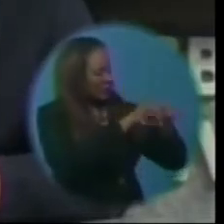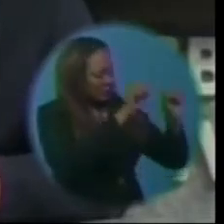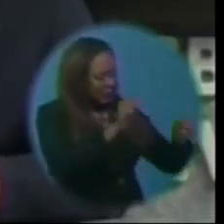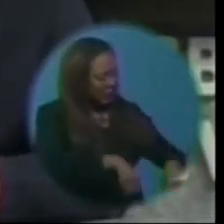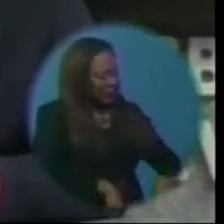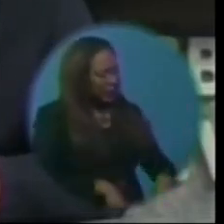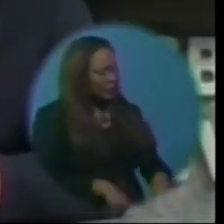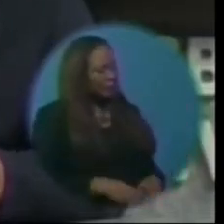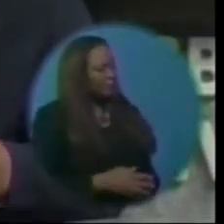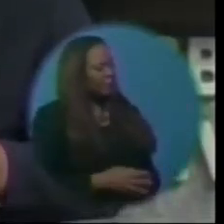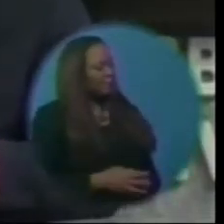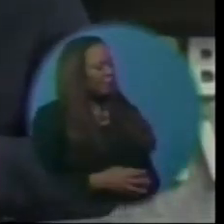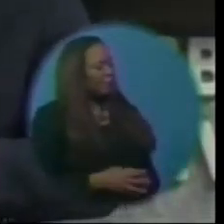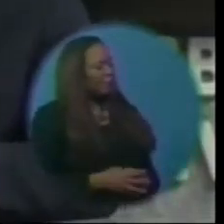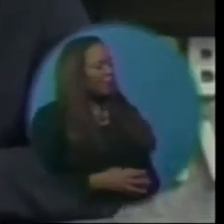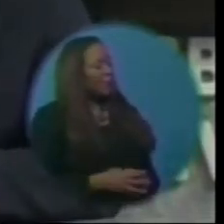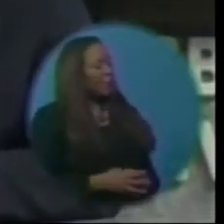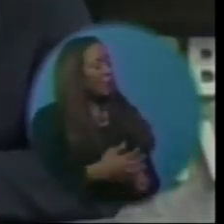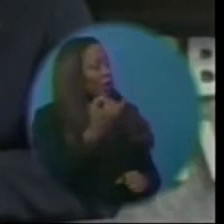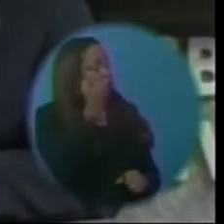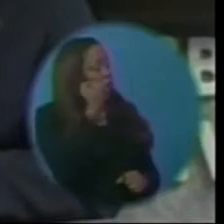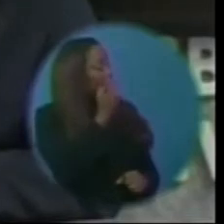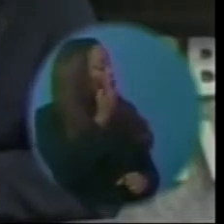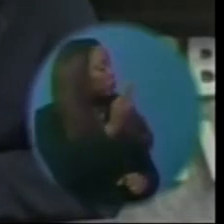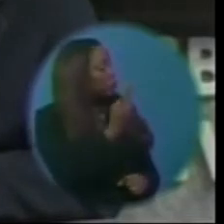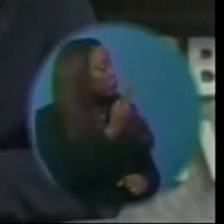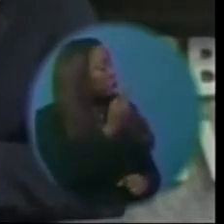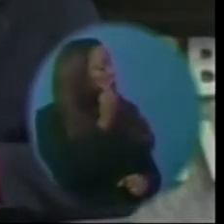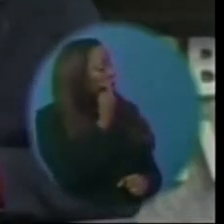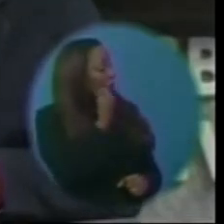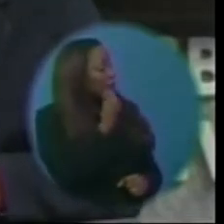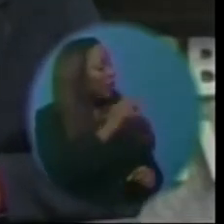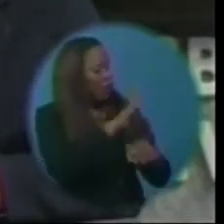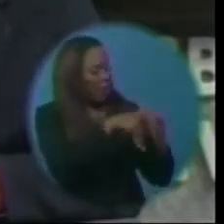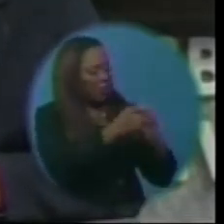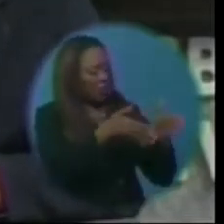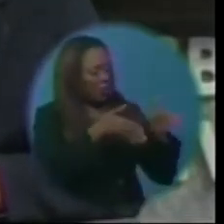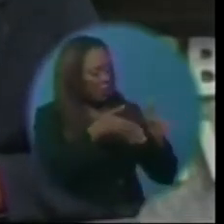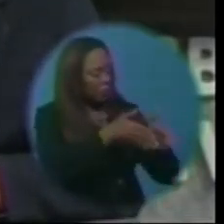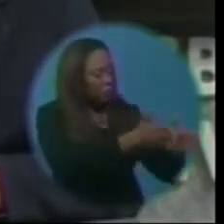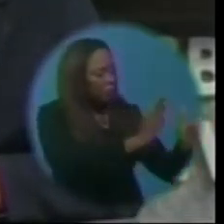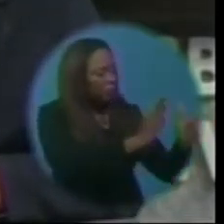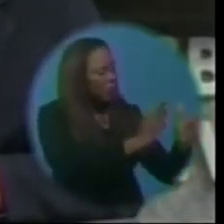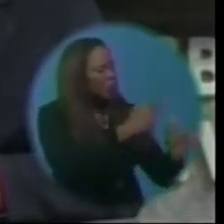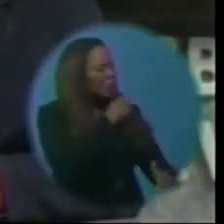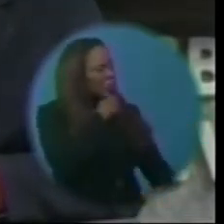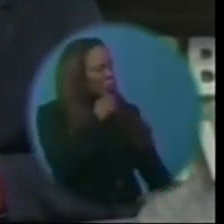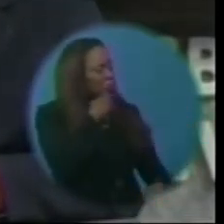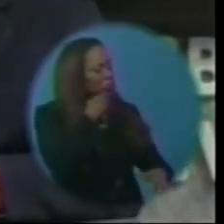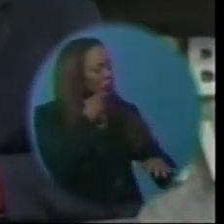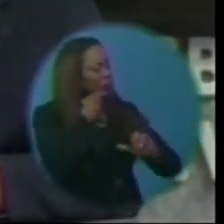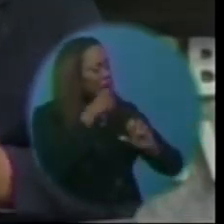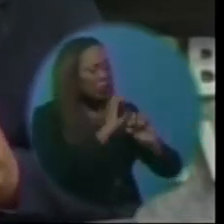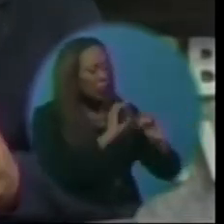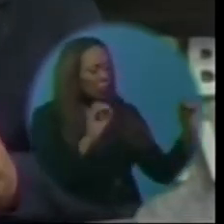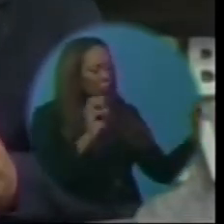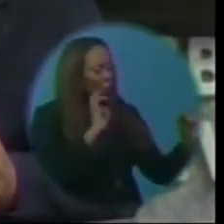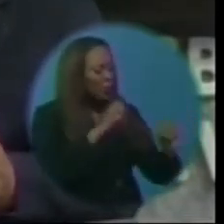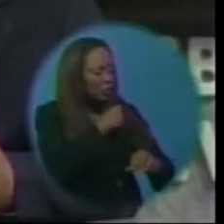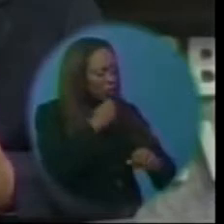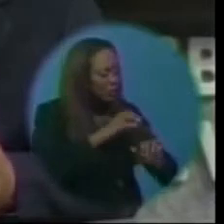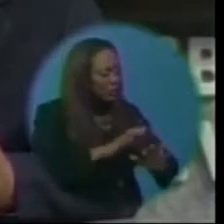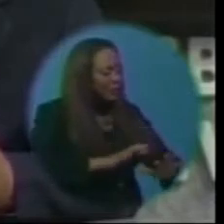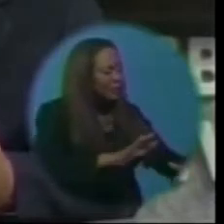completely dry because all of the mitigating measures that we put in place are working and are working in tandem with each other. There are still